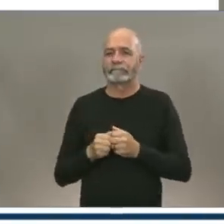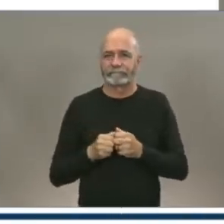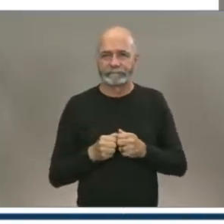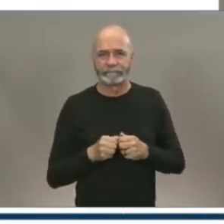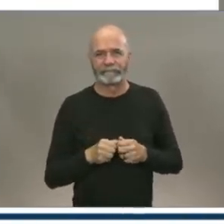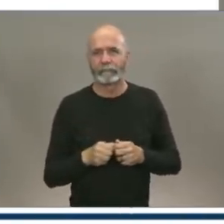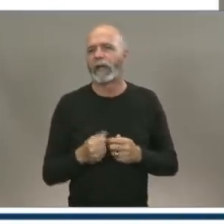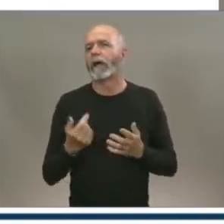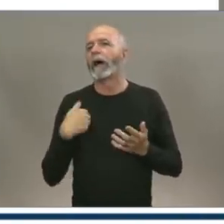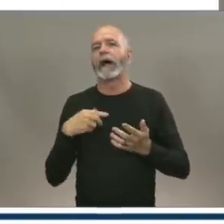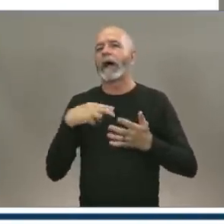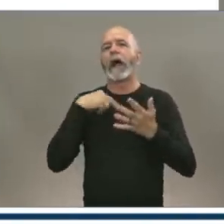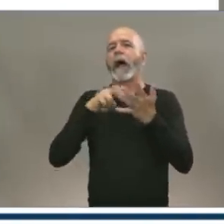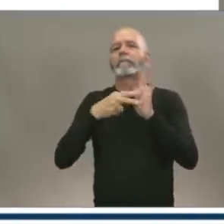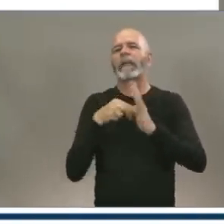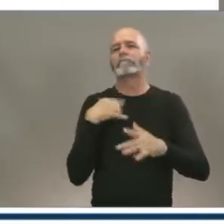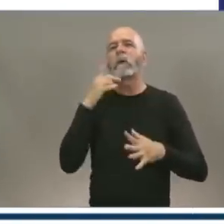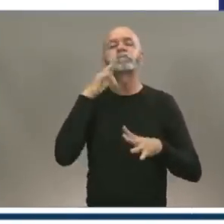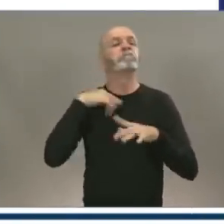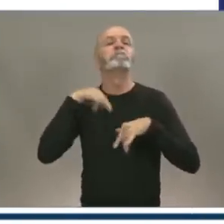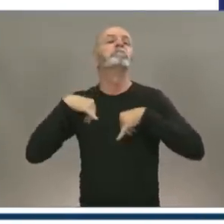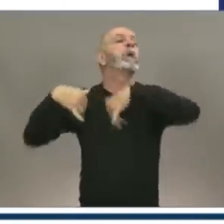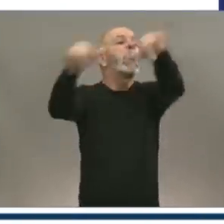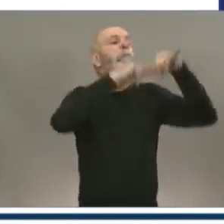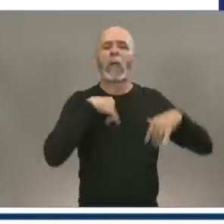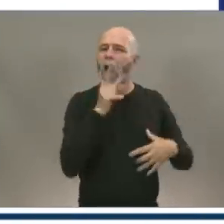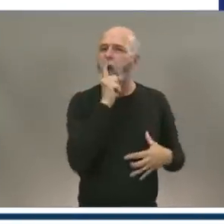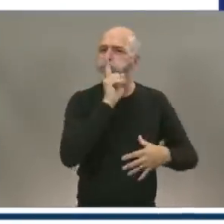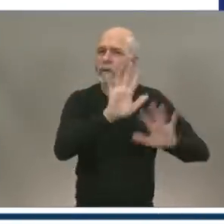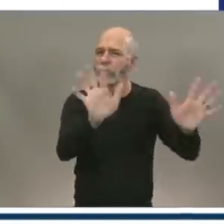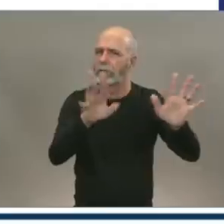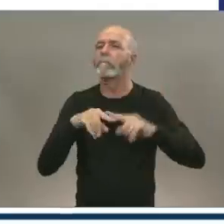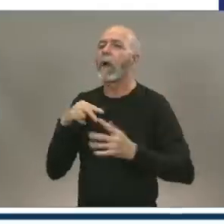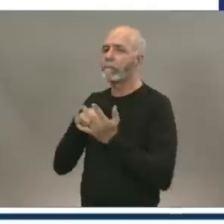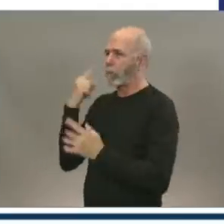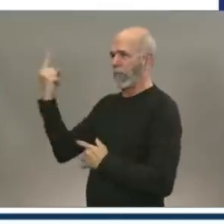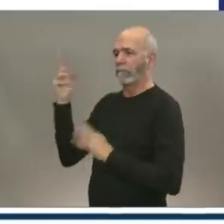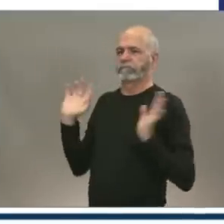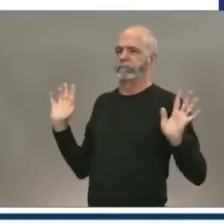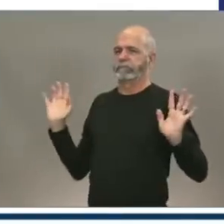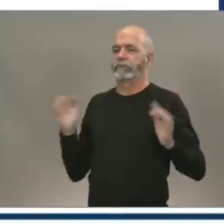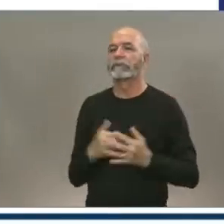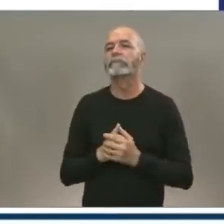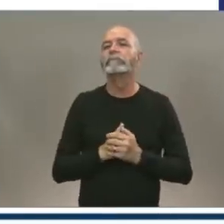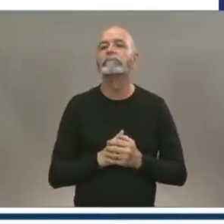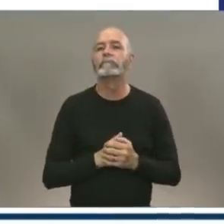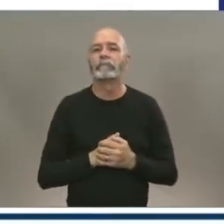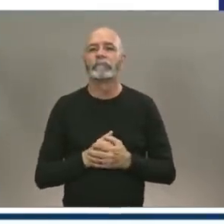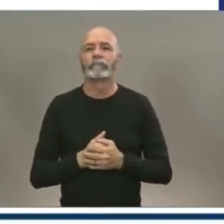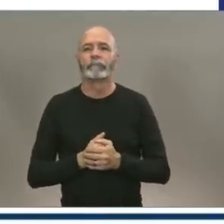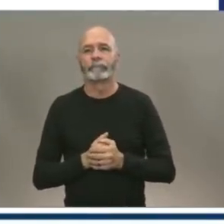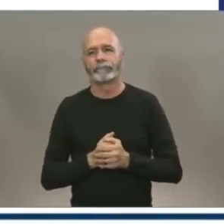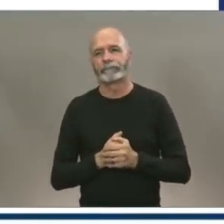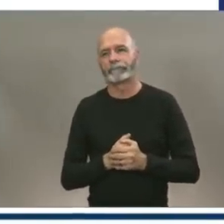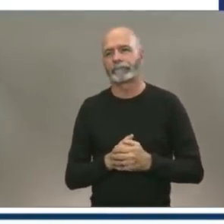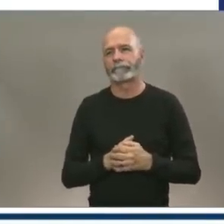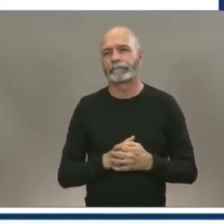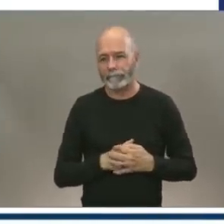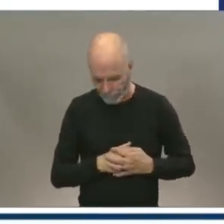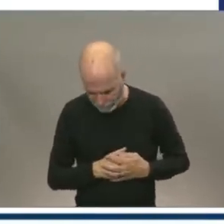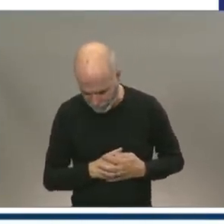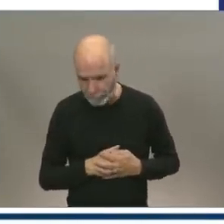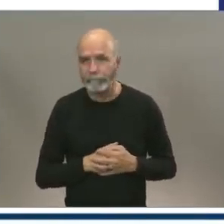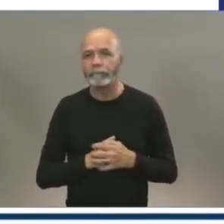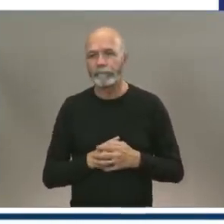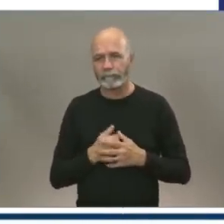approach to this. Yeah, You said the vaccination rate is very just low. on that, I mean, that's why we're talking, is it policy or is it enforcement? Whatever